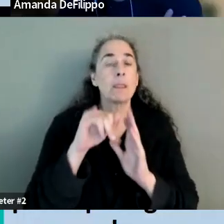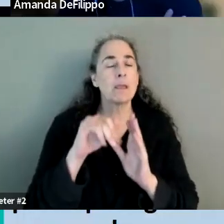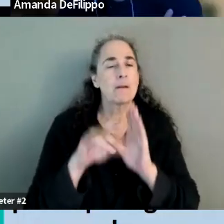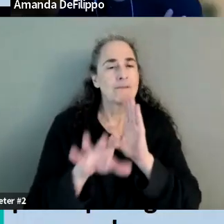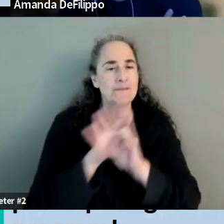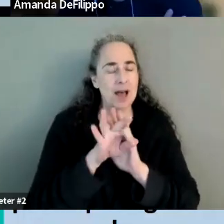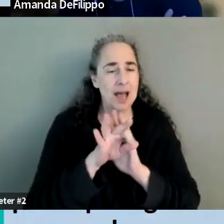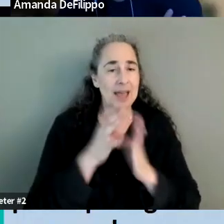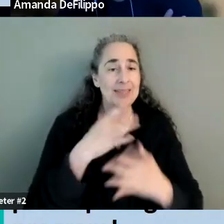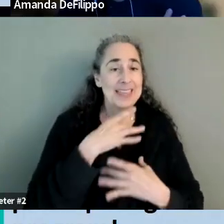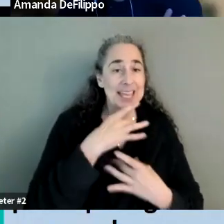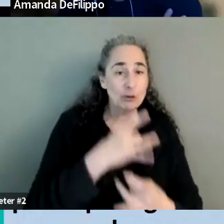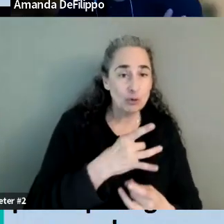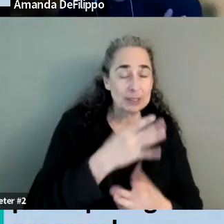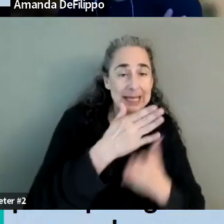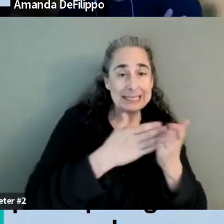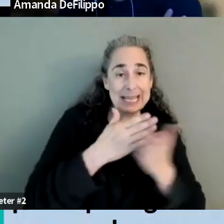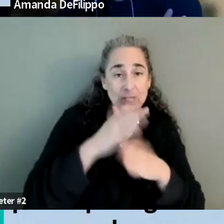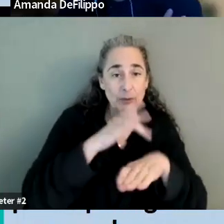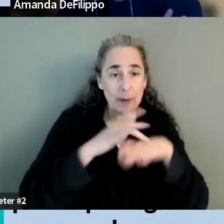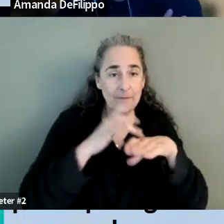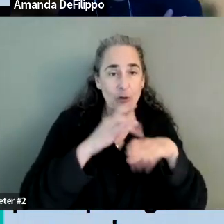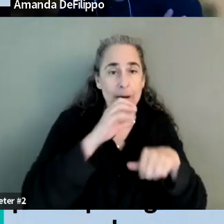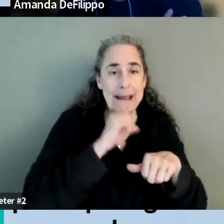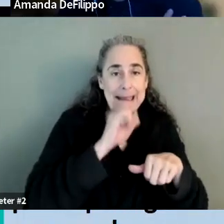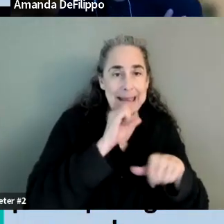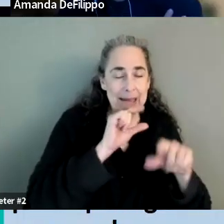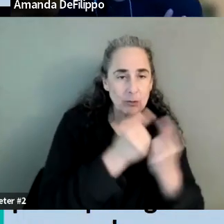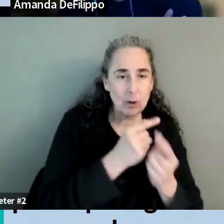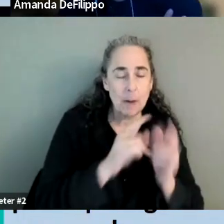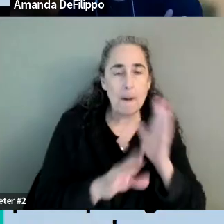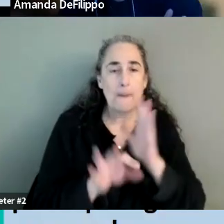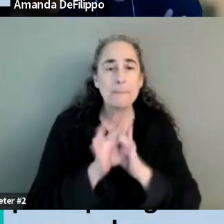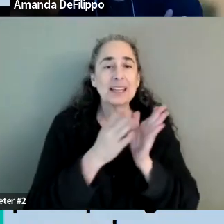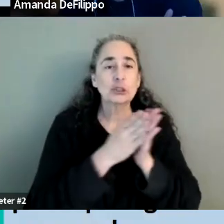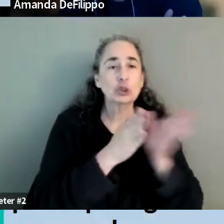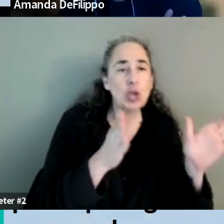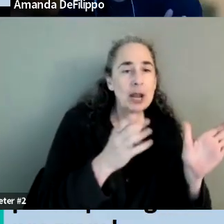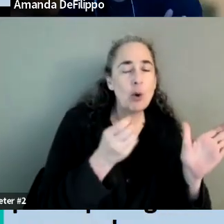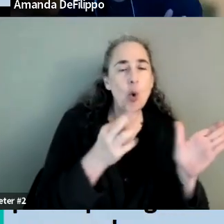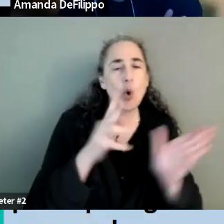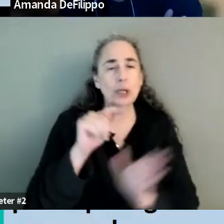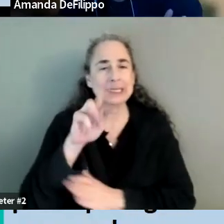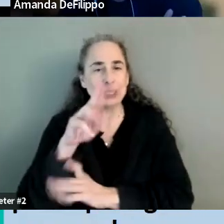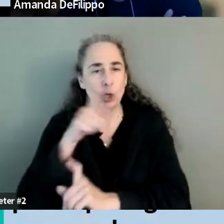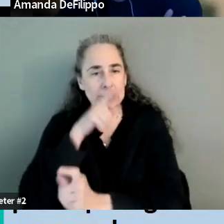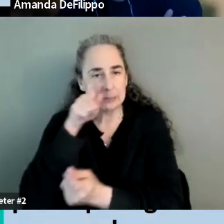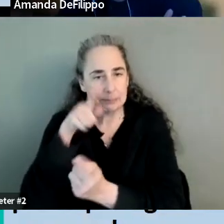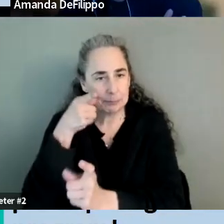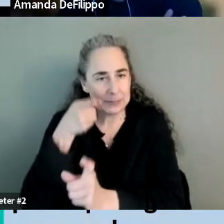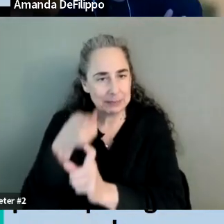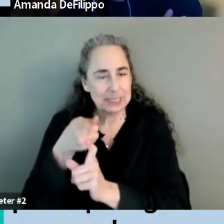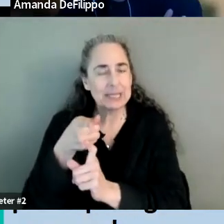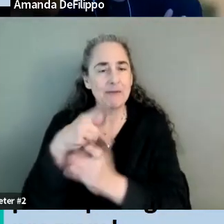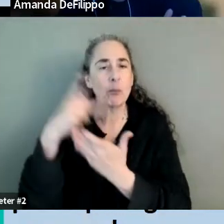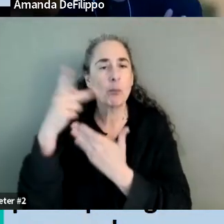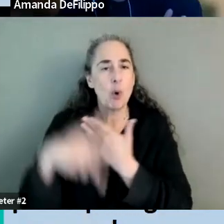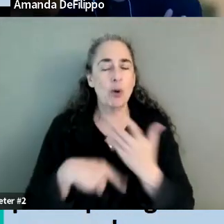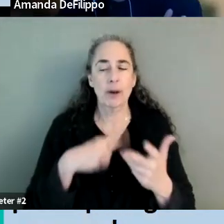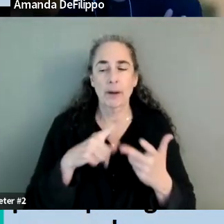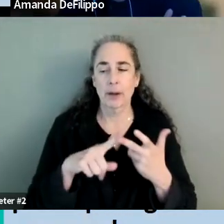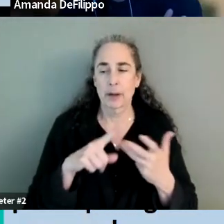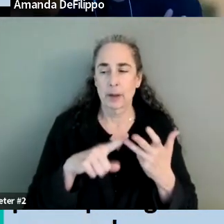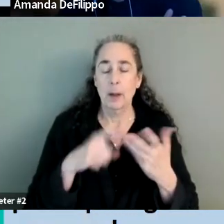that are available for that age group. You can select either a general or TR specific program. Then you would